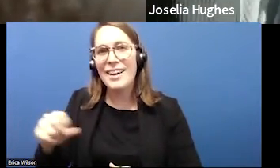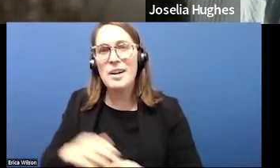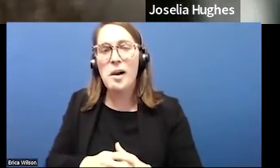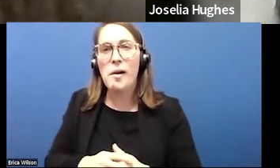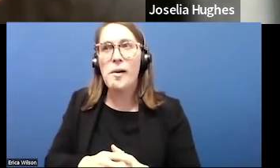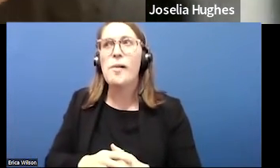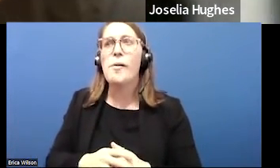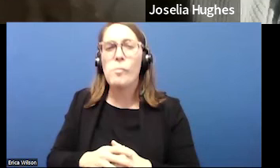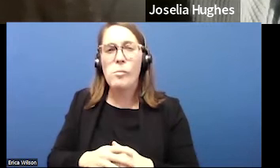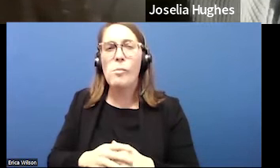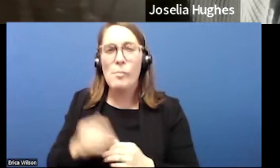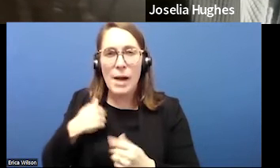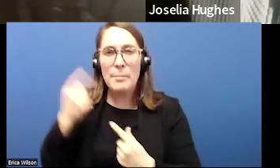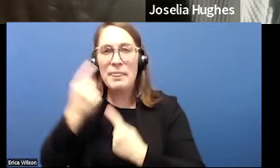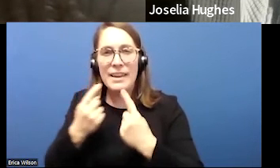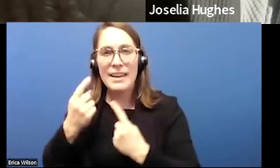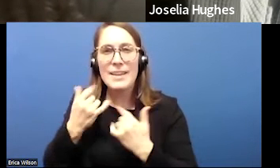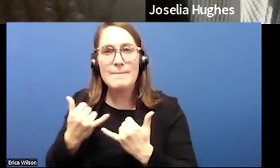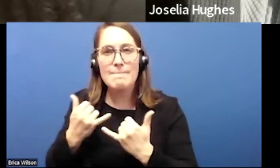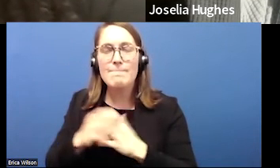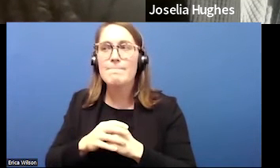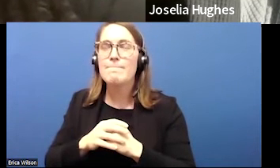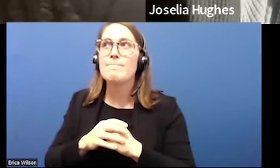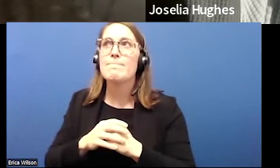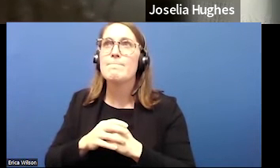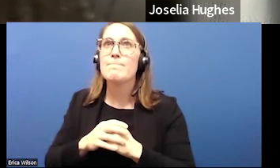yeah. I'm thinking about